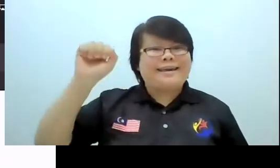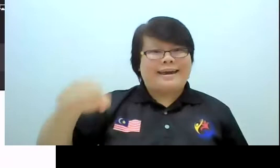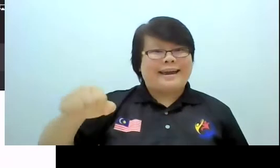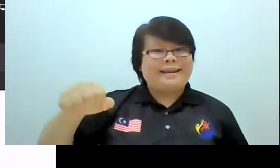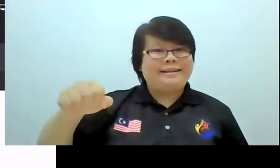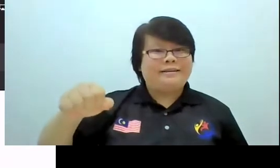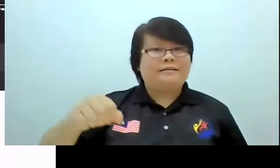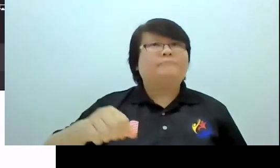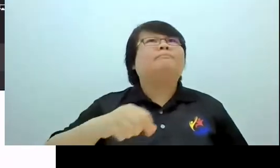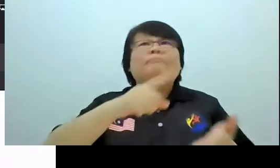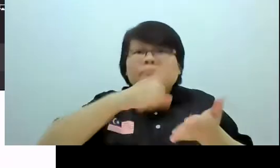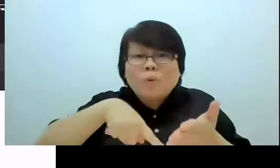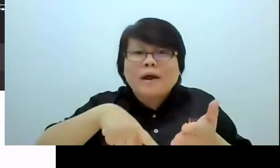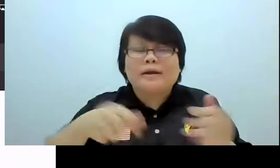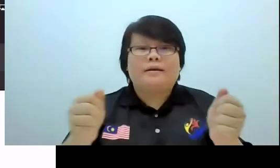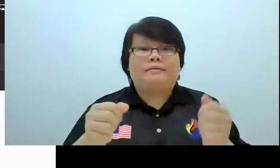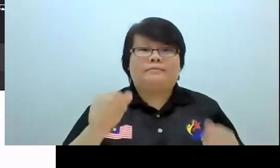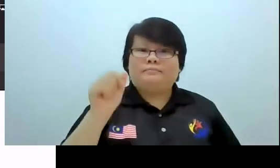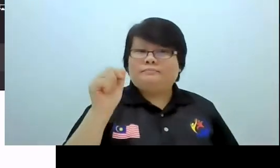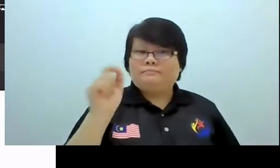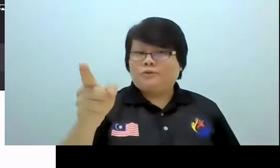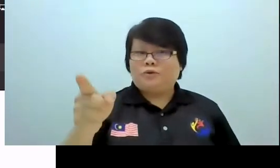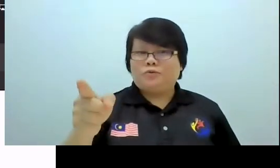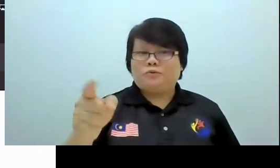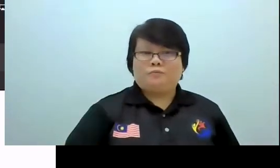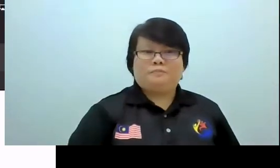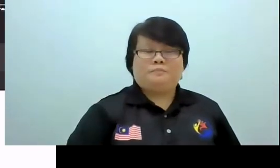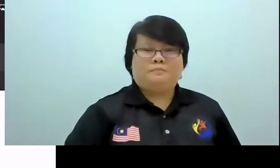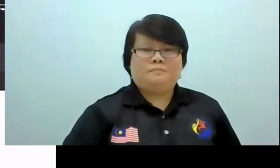I can what?